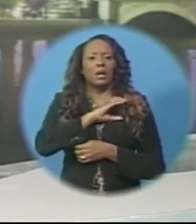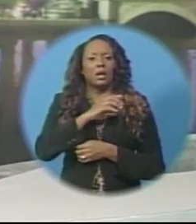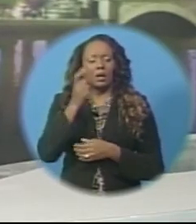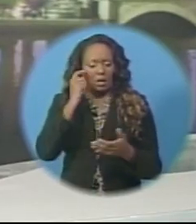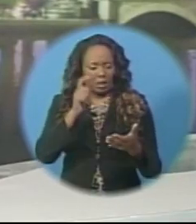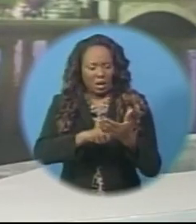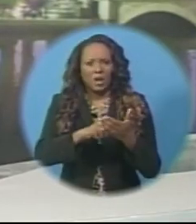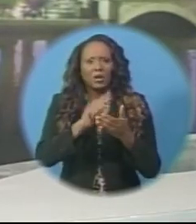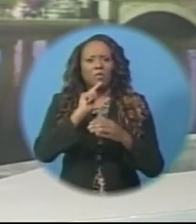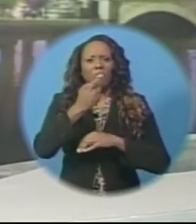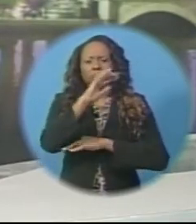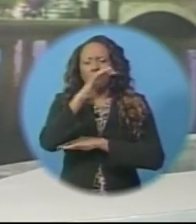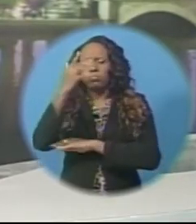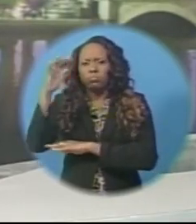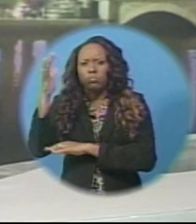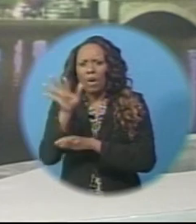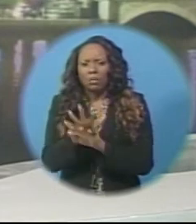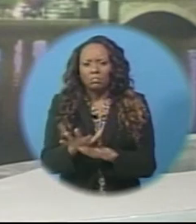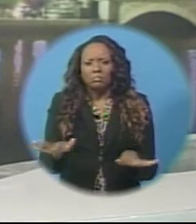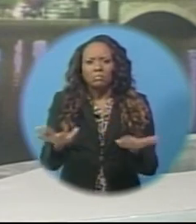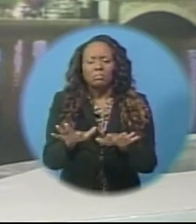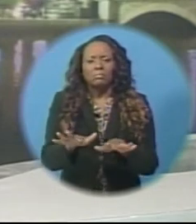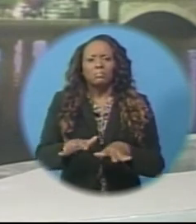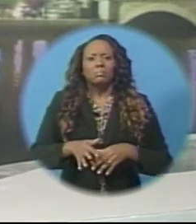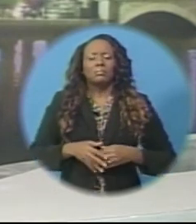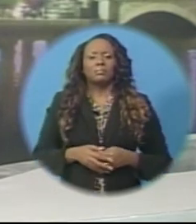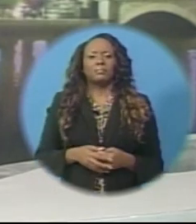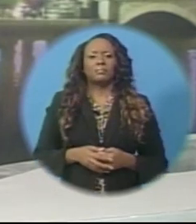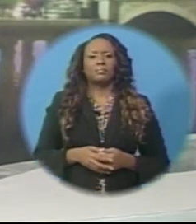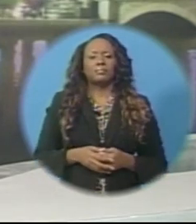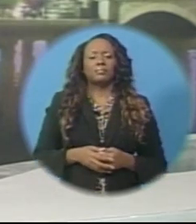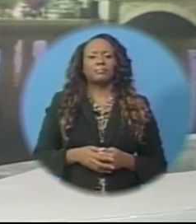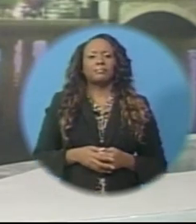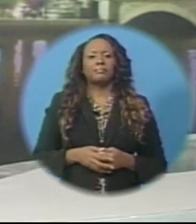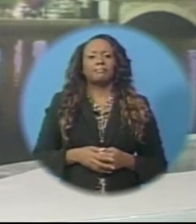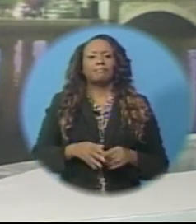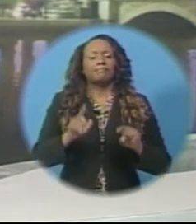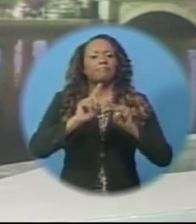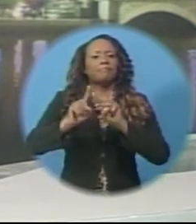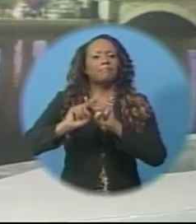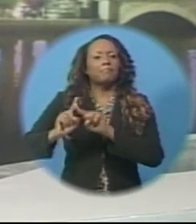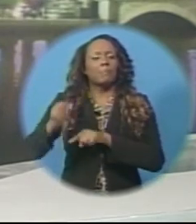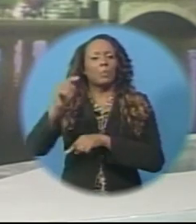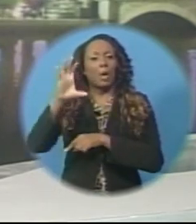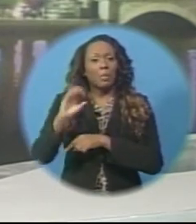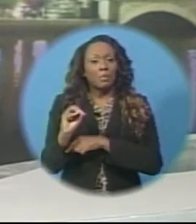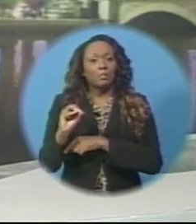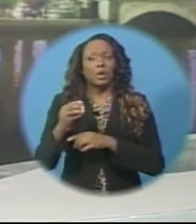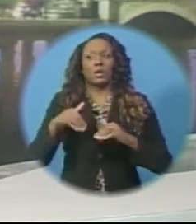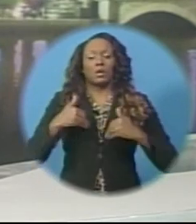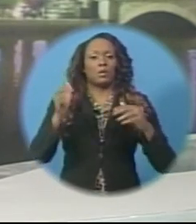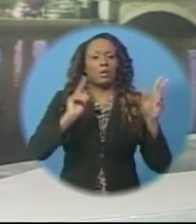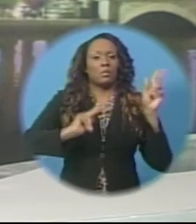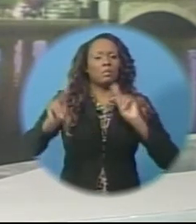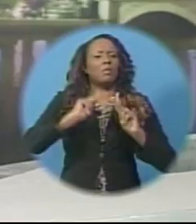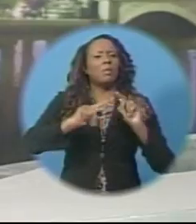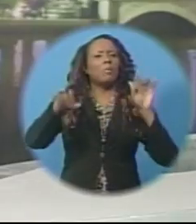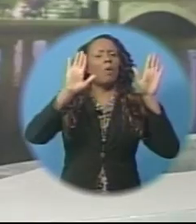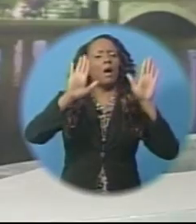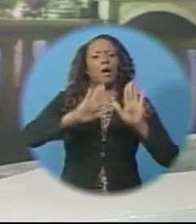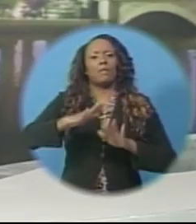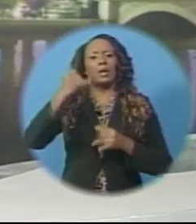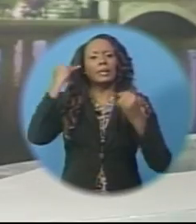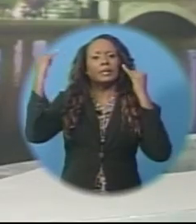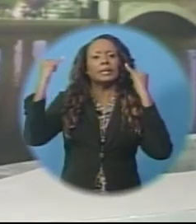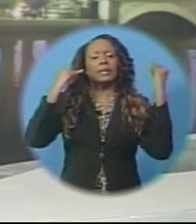the skull in a bushy area. A number of startup companies and young people with great business ideas will soon